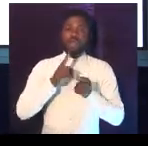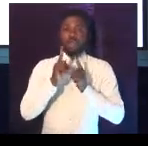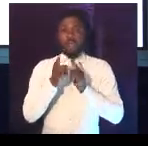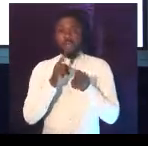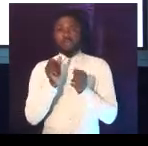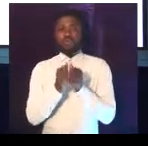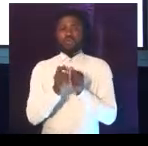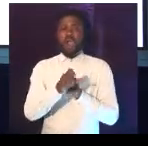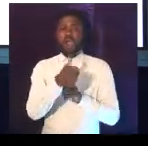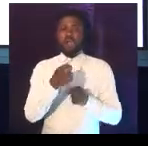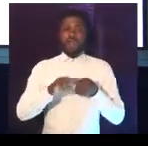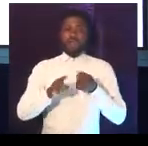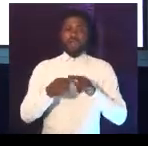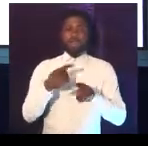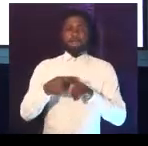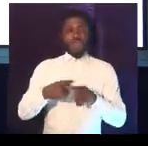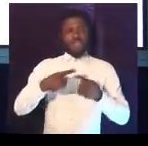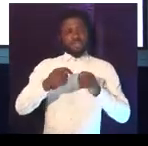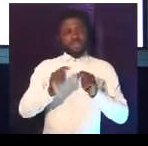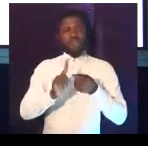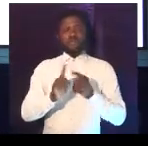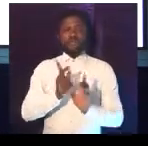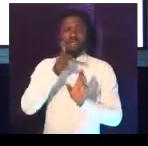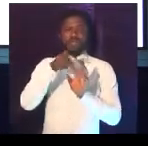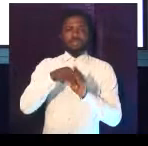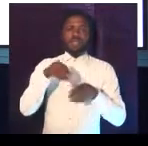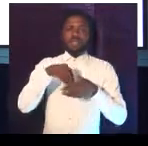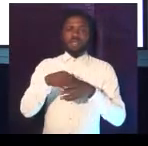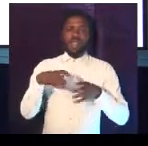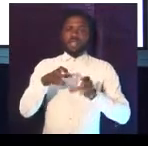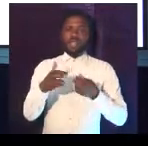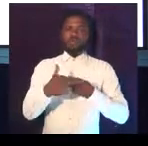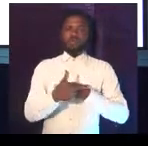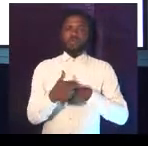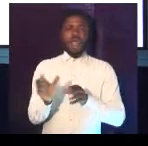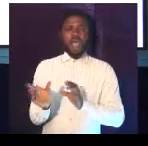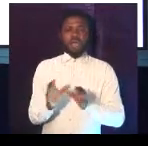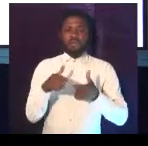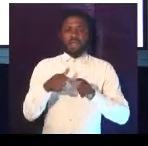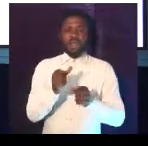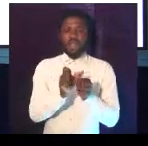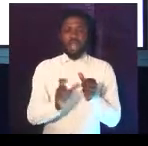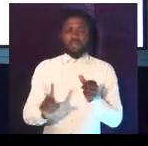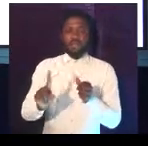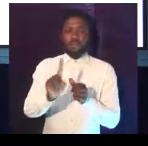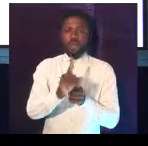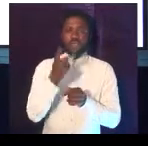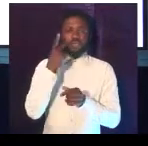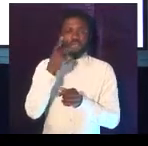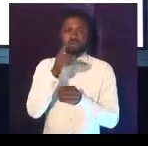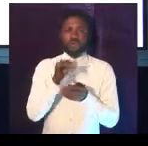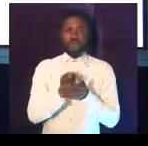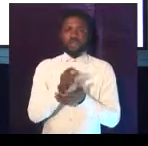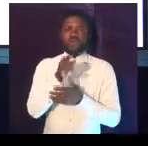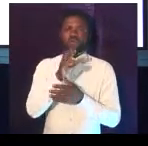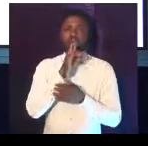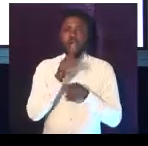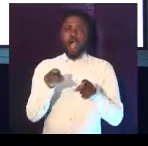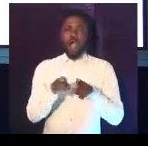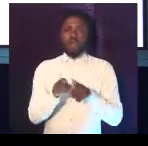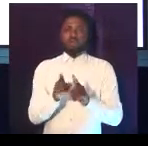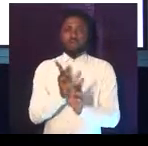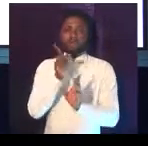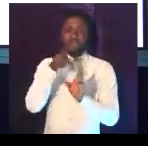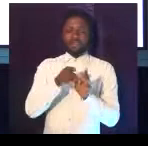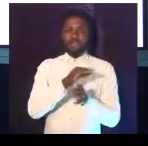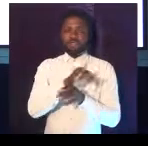like talking with other friends, but try to participate in classroom activities. Let everybody see you